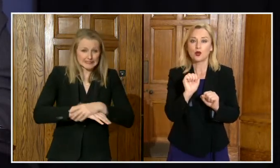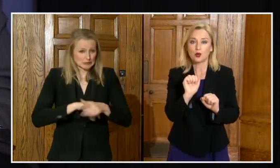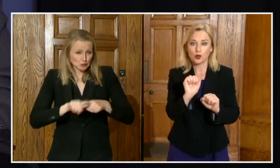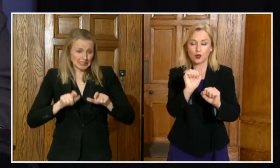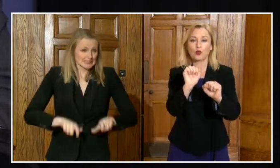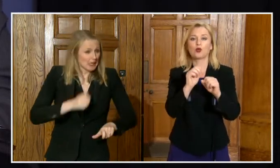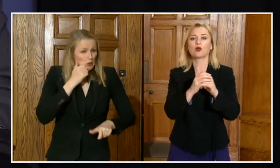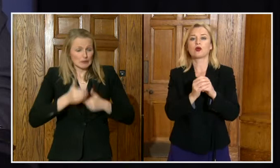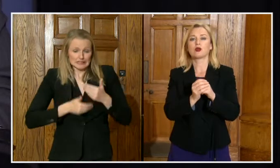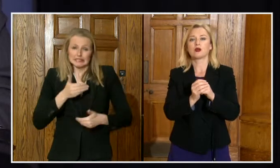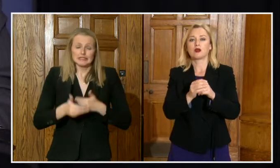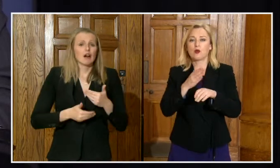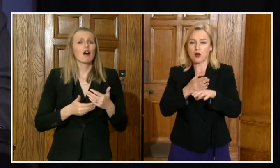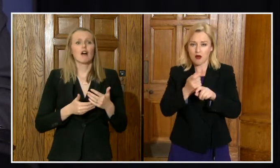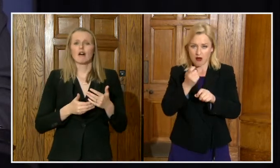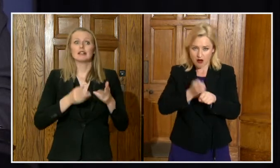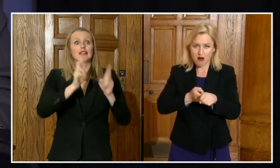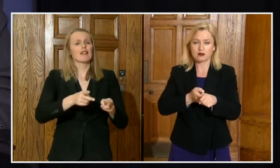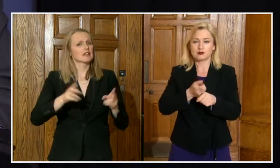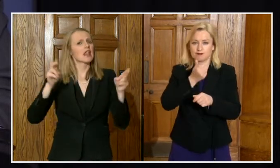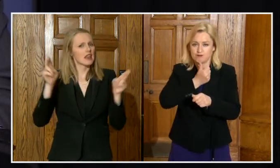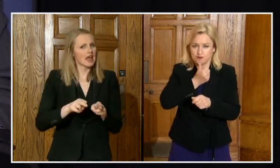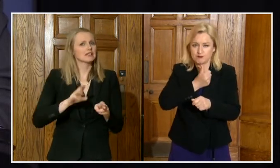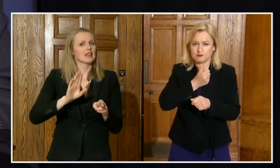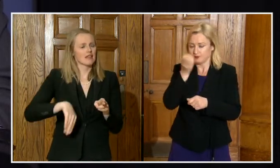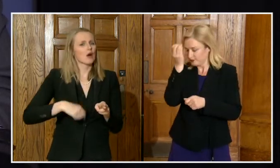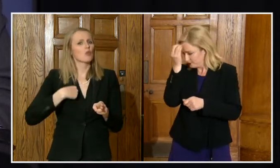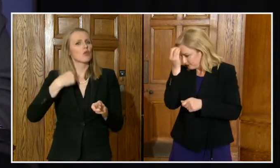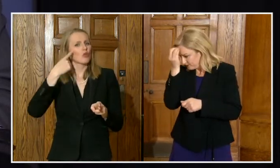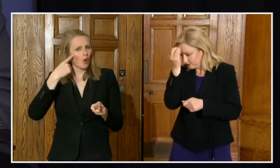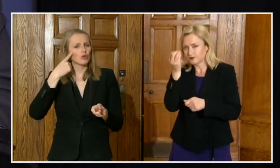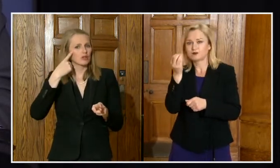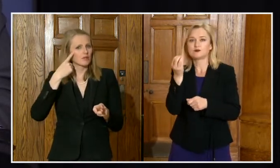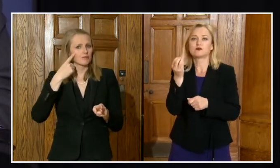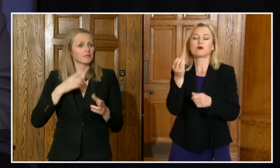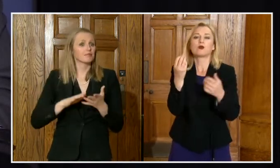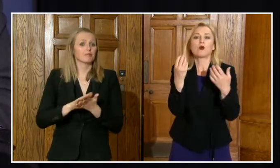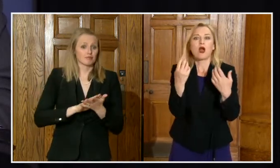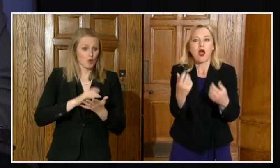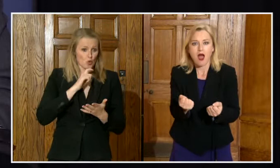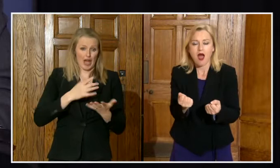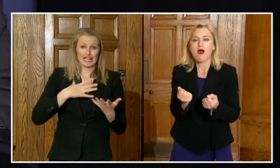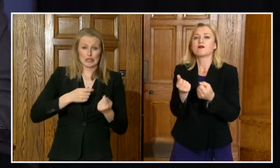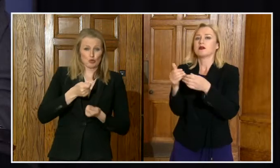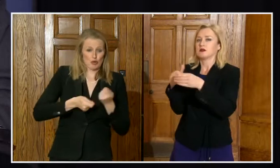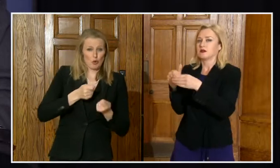reduce the number of deaths and to ensure that those individuals requiring care have been able to access that